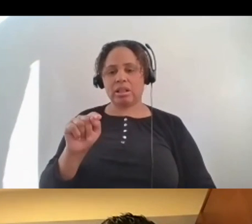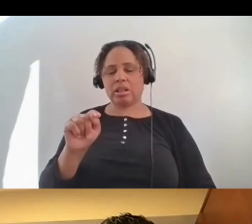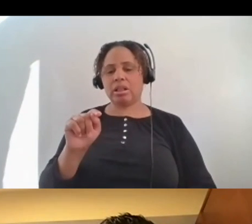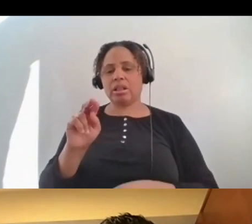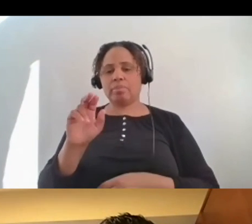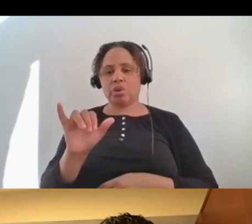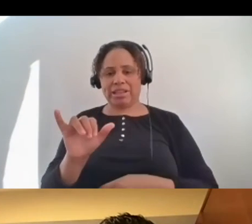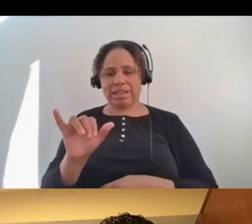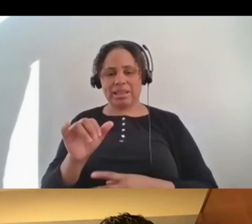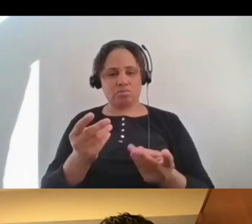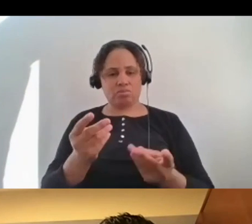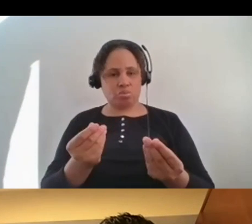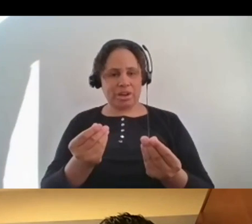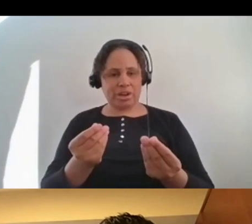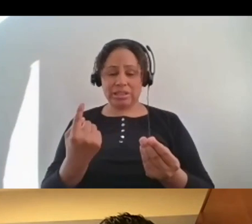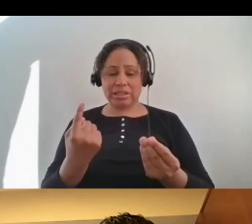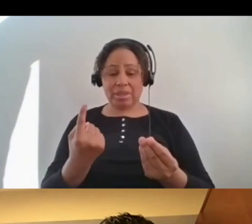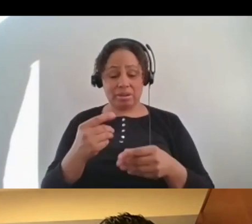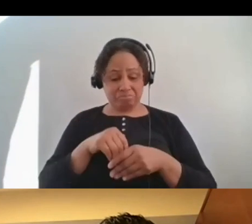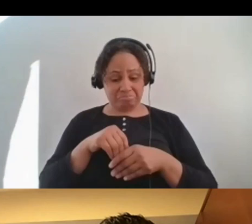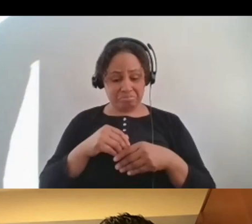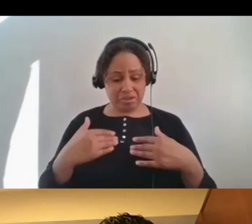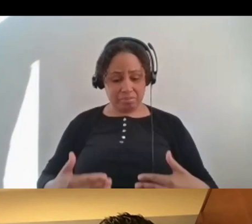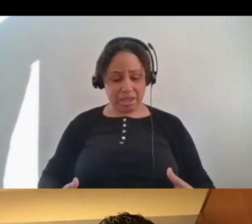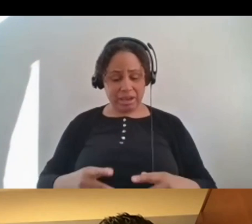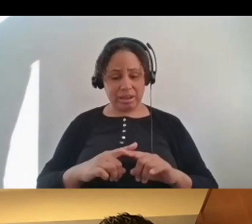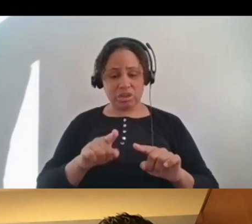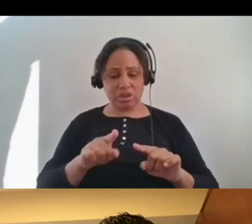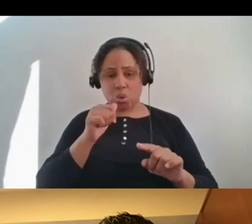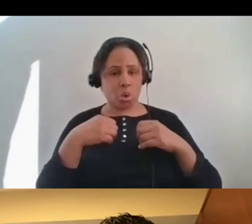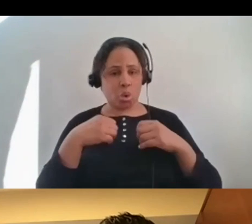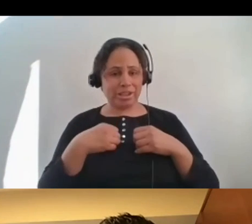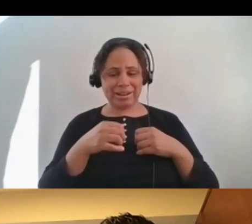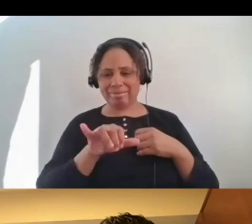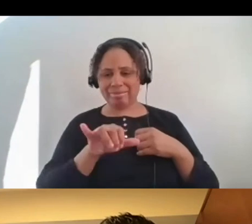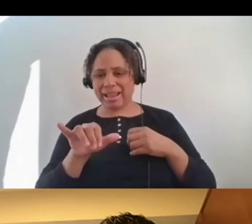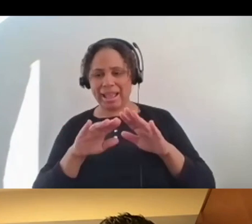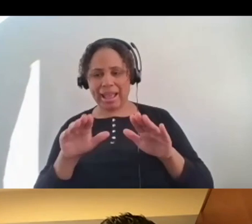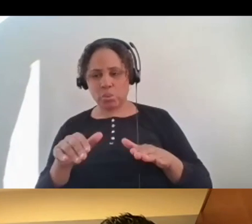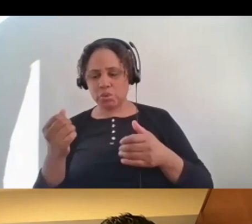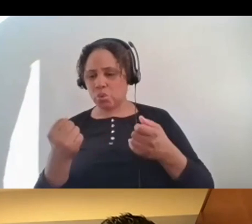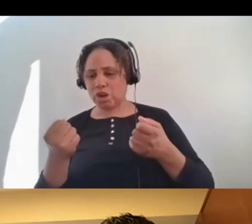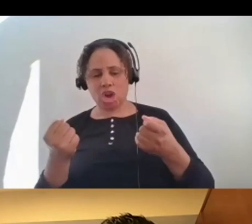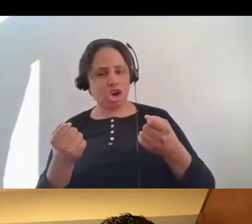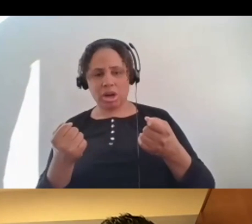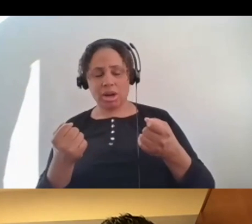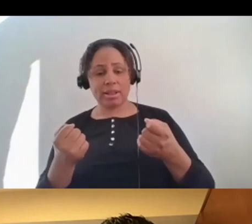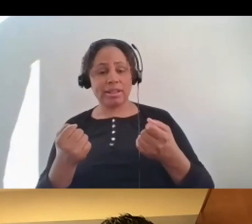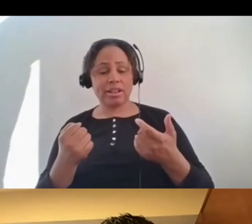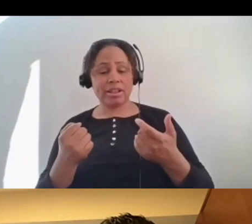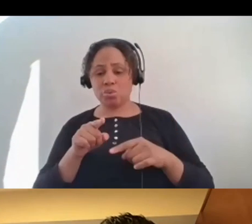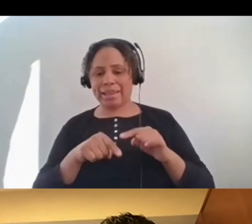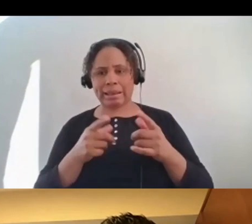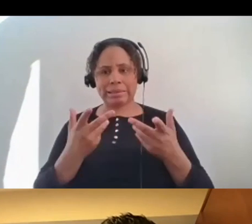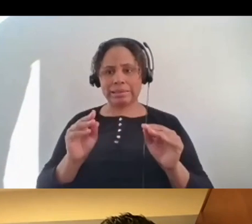that's a part of you, but you don't necessarily own it like you own a house or you own a car, and so you can't sell it.